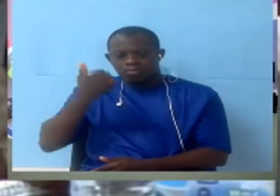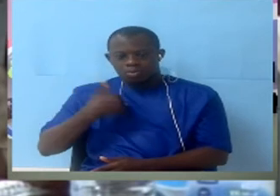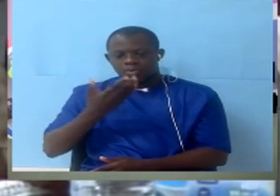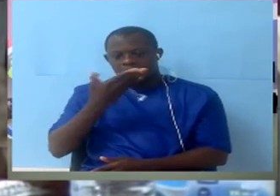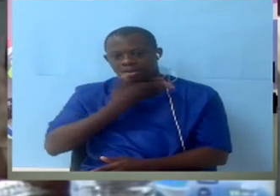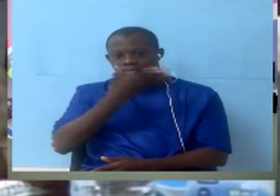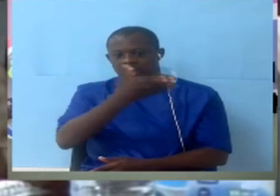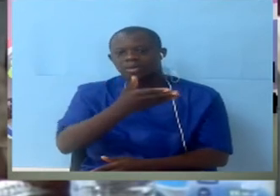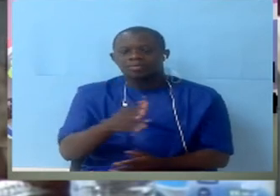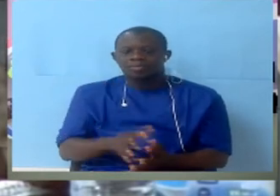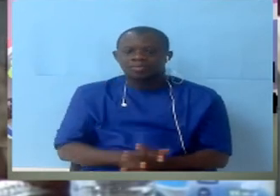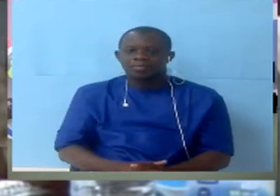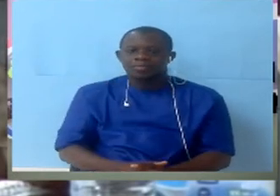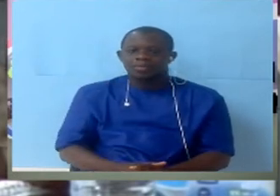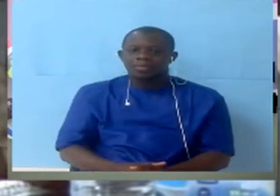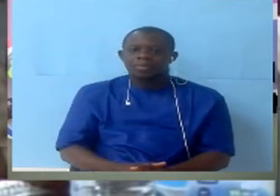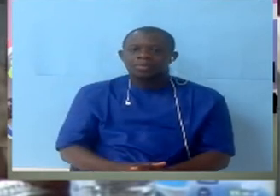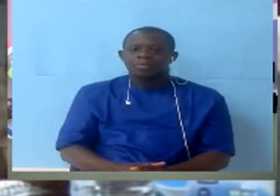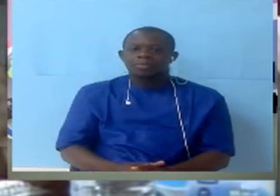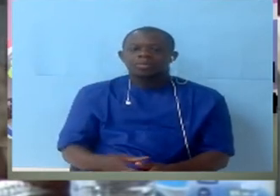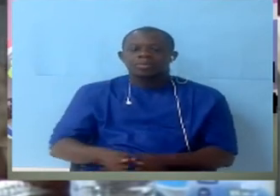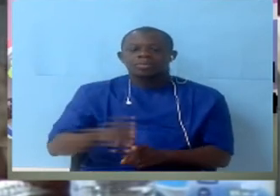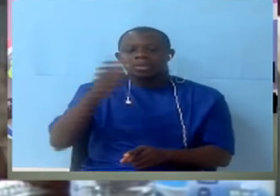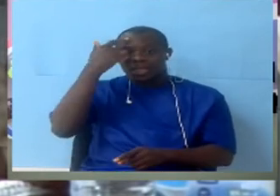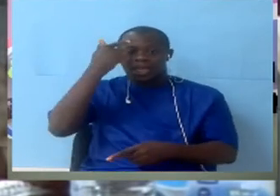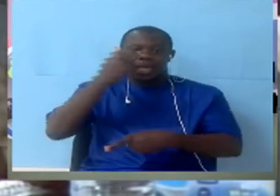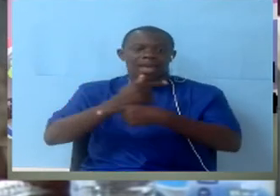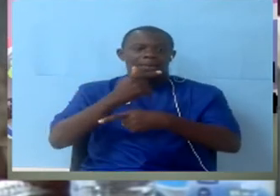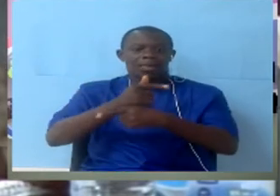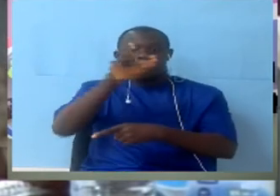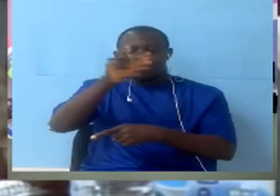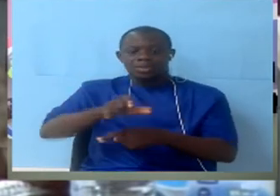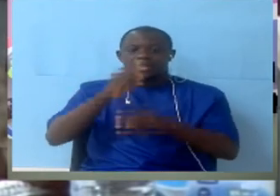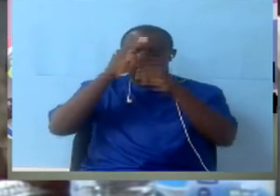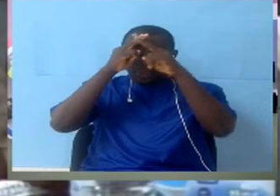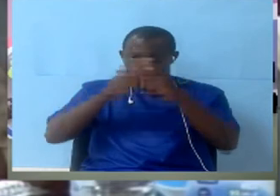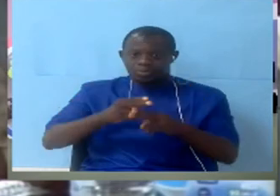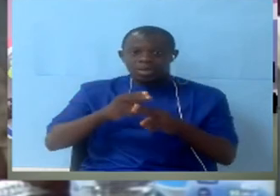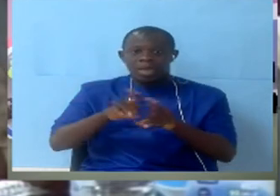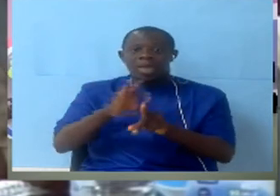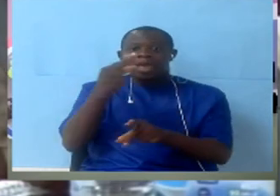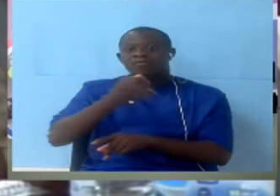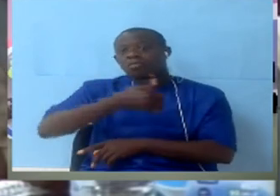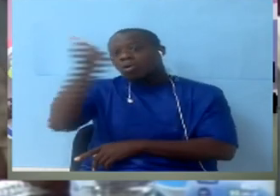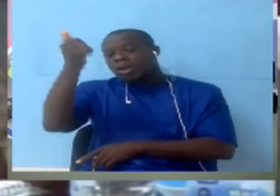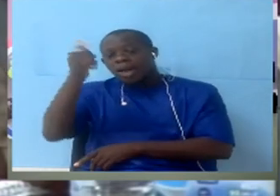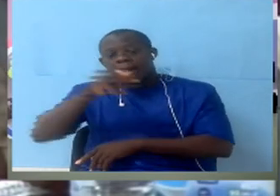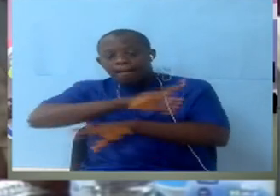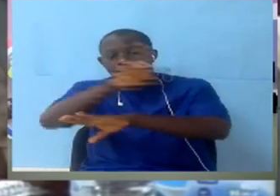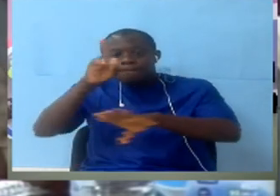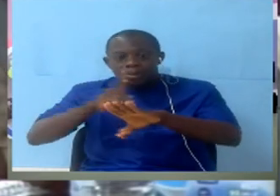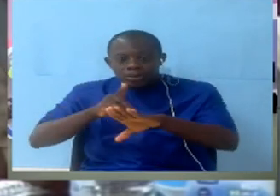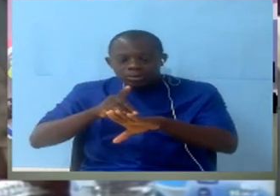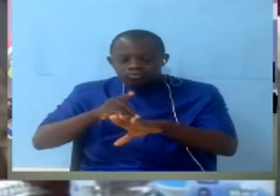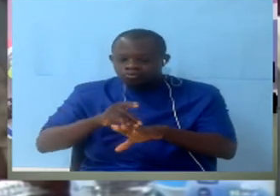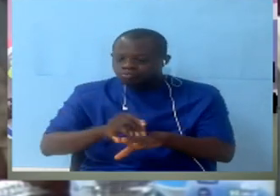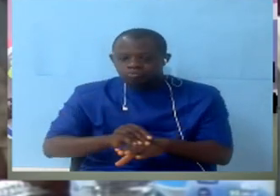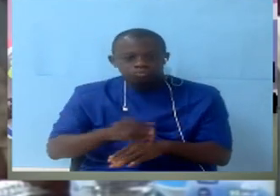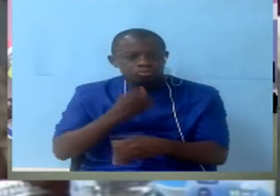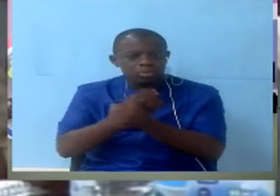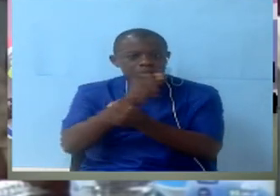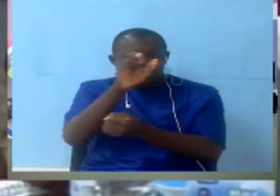That is some quintessential Gambian obedience for nothing. In other places, they would have detainees would all run